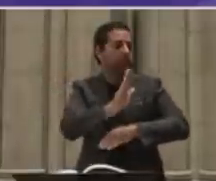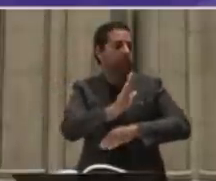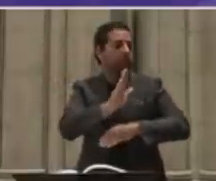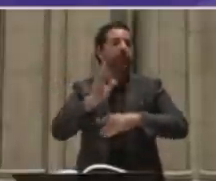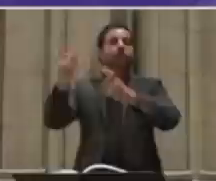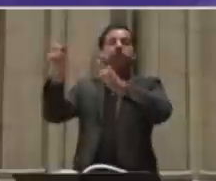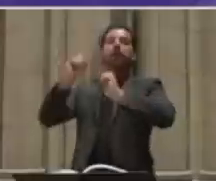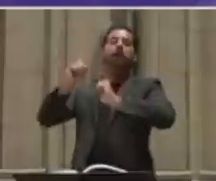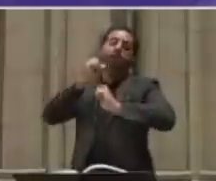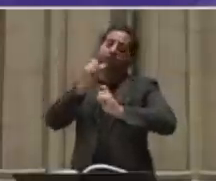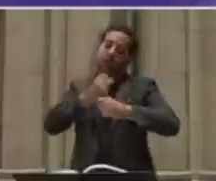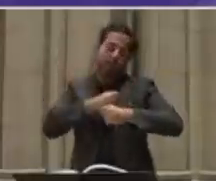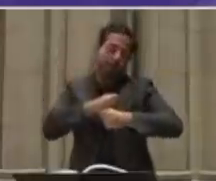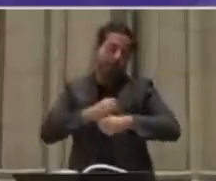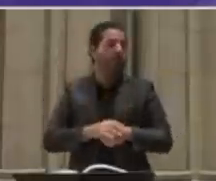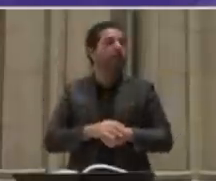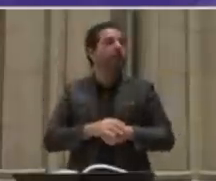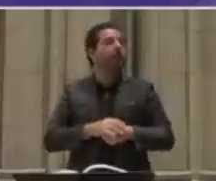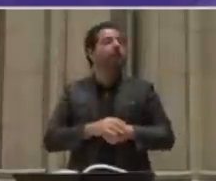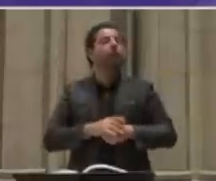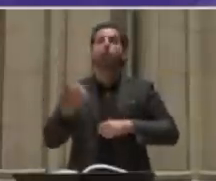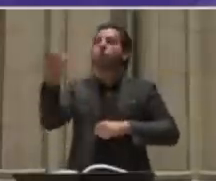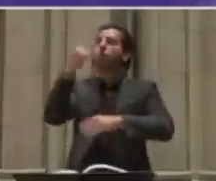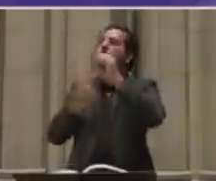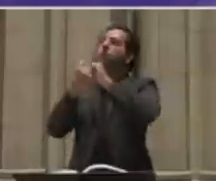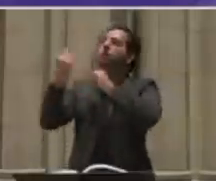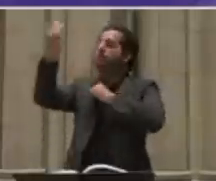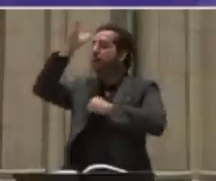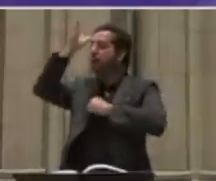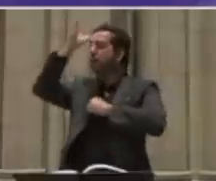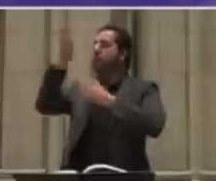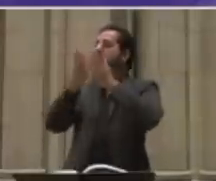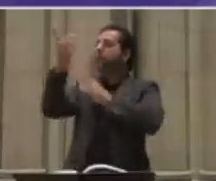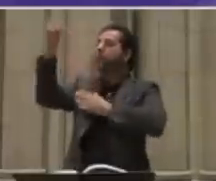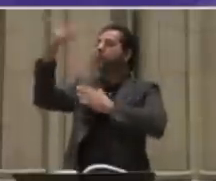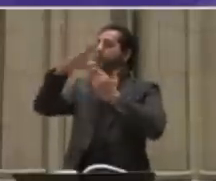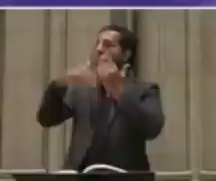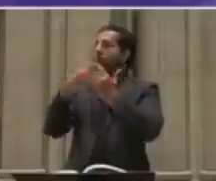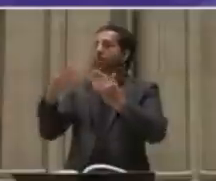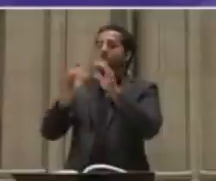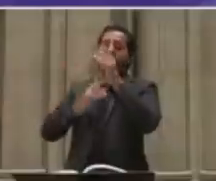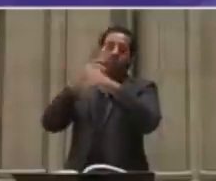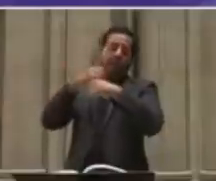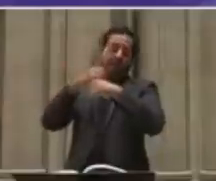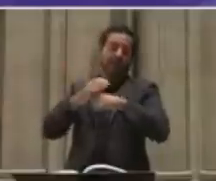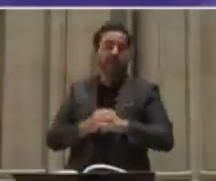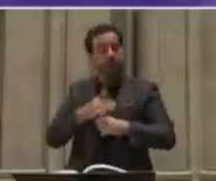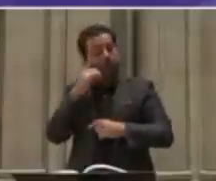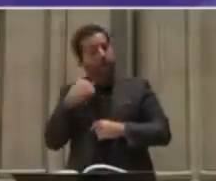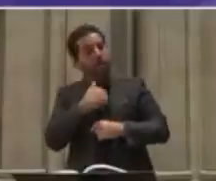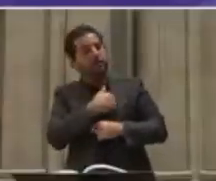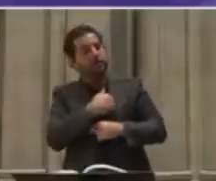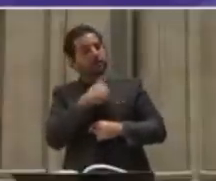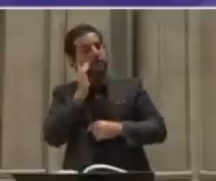begotten, not made, of one being with the Father. Through him all things were made. For us and